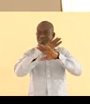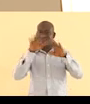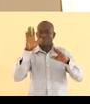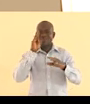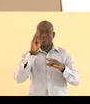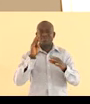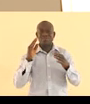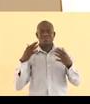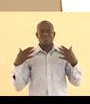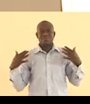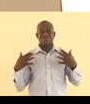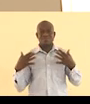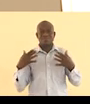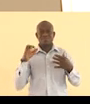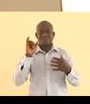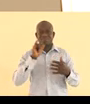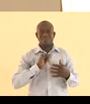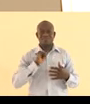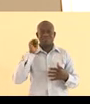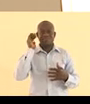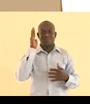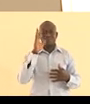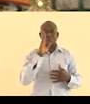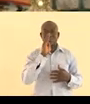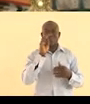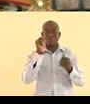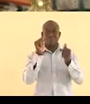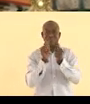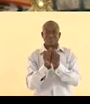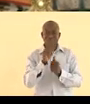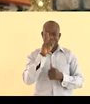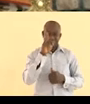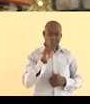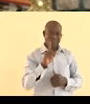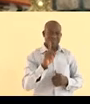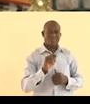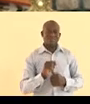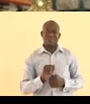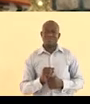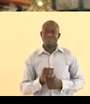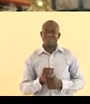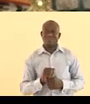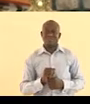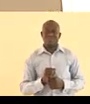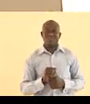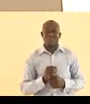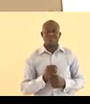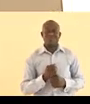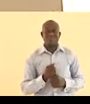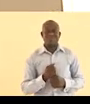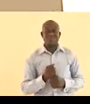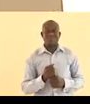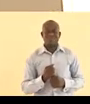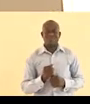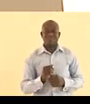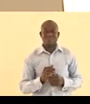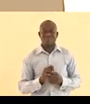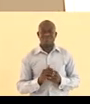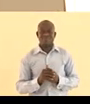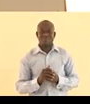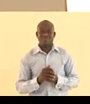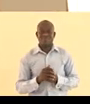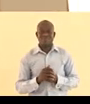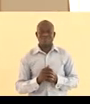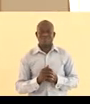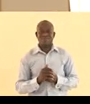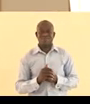am with you, and I will be with you to defend you. What if he gets killed at the age of 25, 30? That is the role God has called him